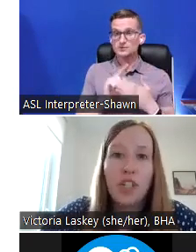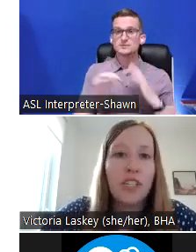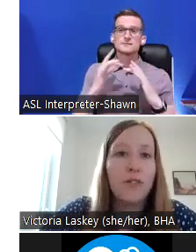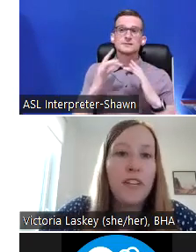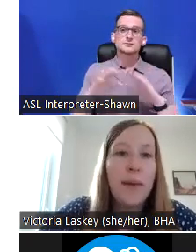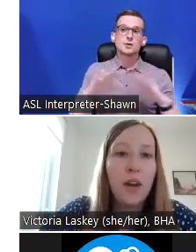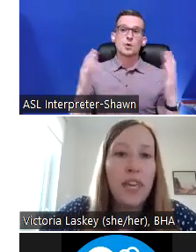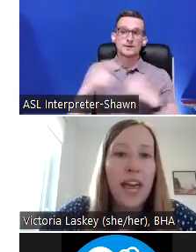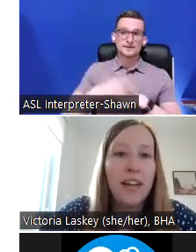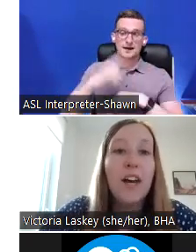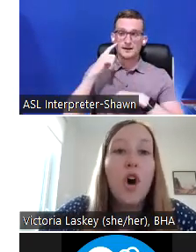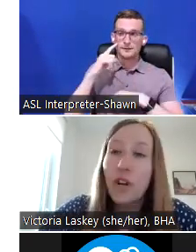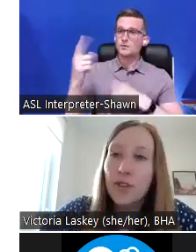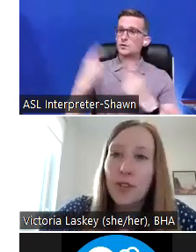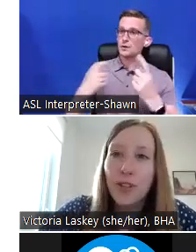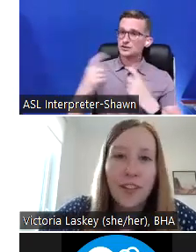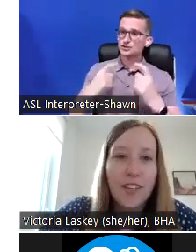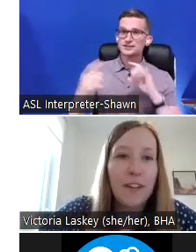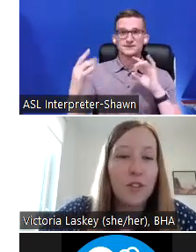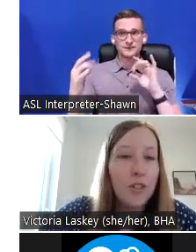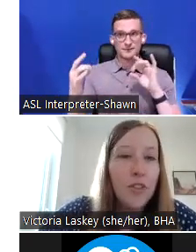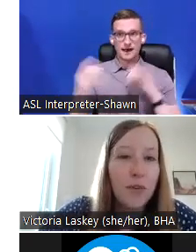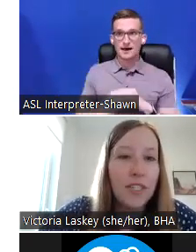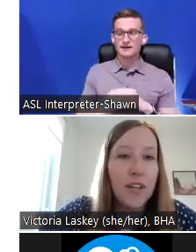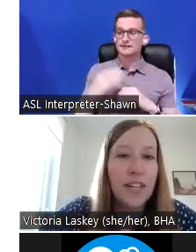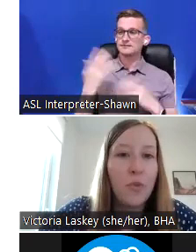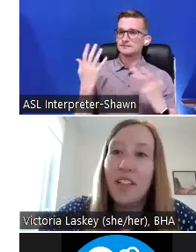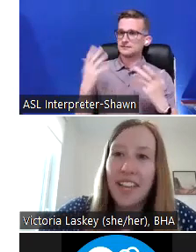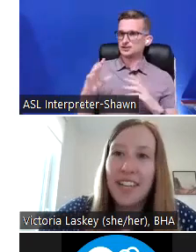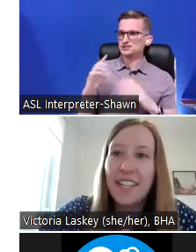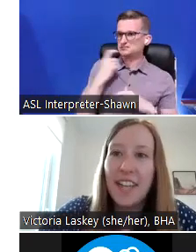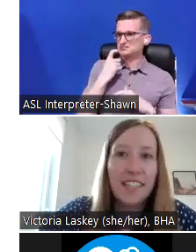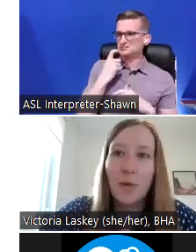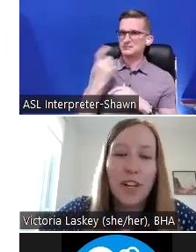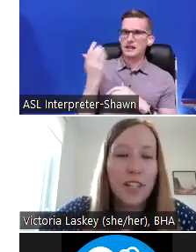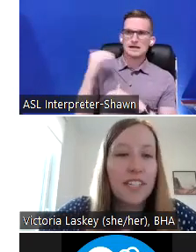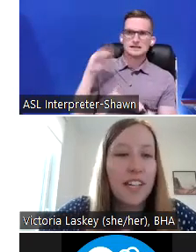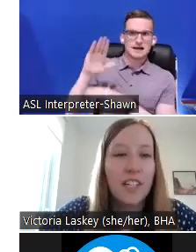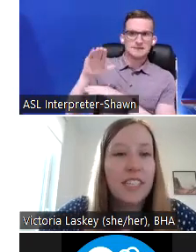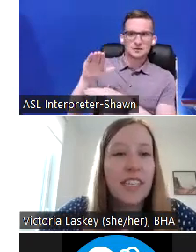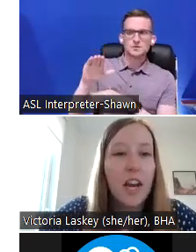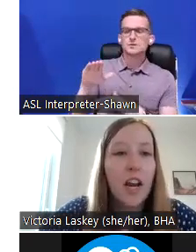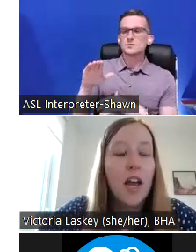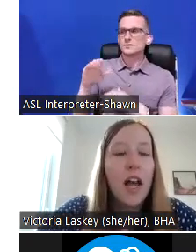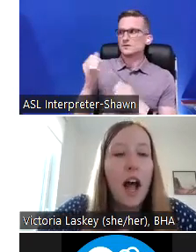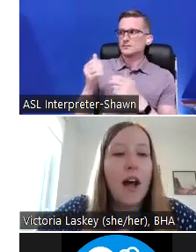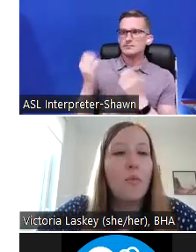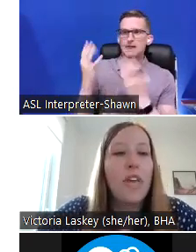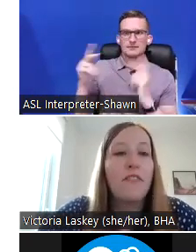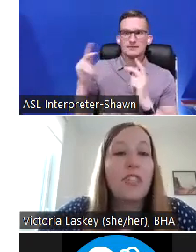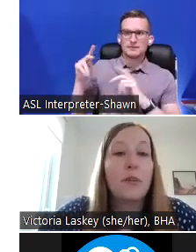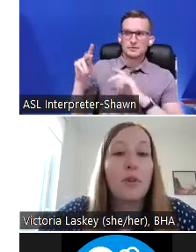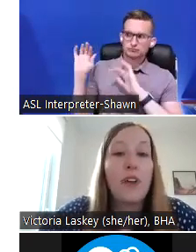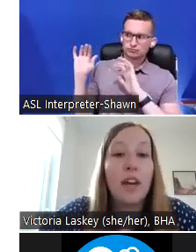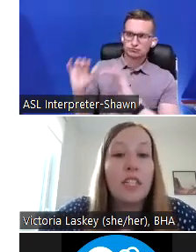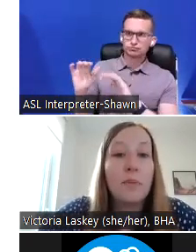bring questions or feedback. We had one of those earlier this afternoon that was very well attended, had some great discussions there. We